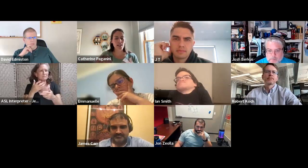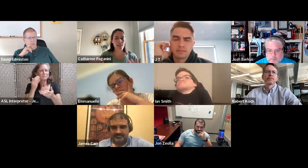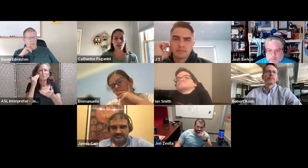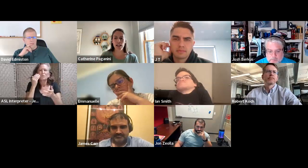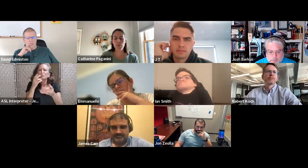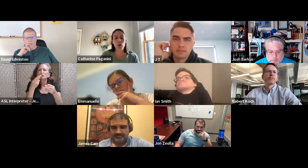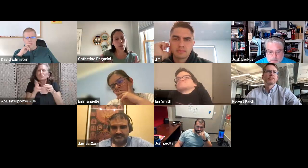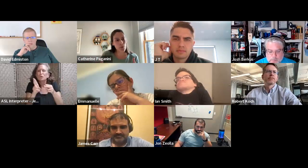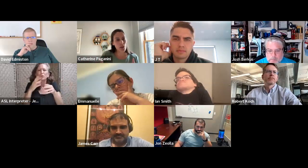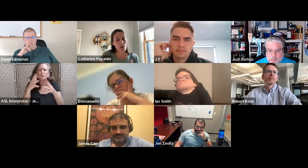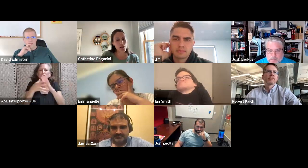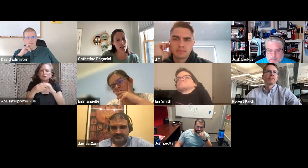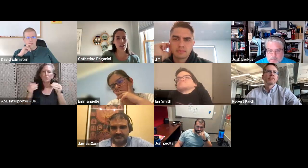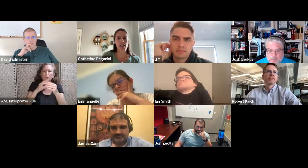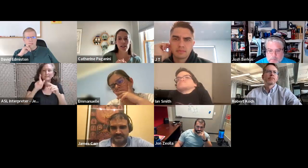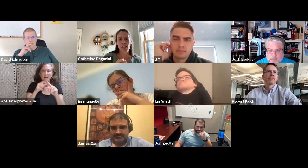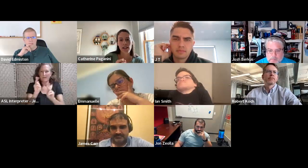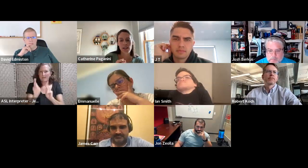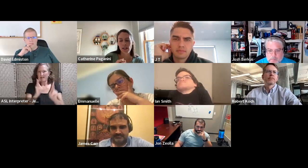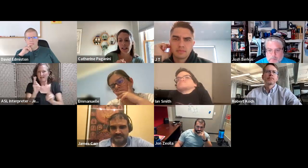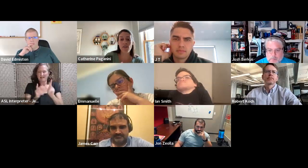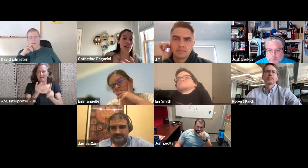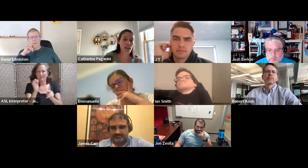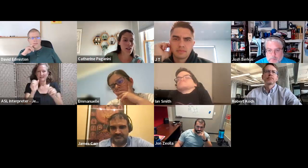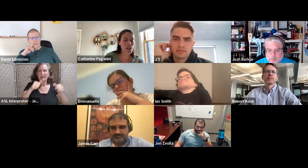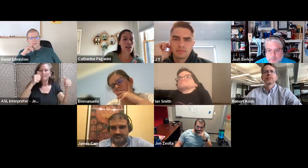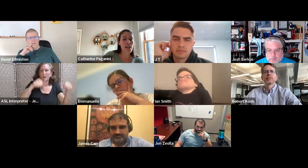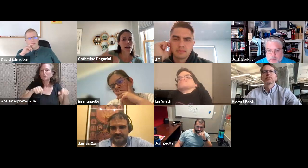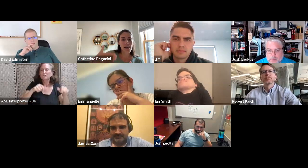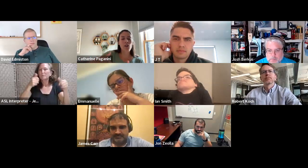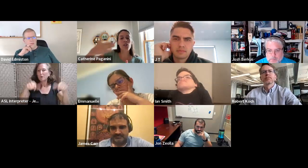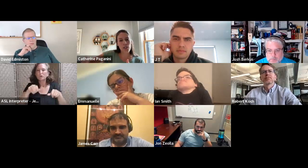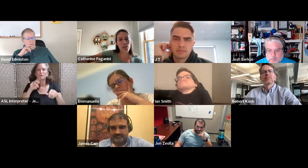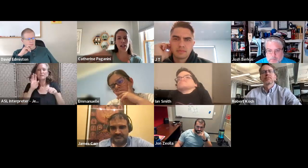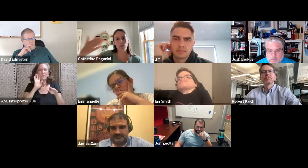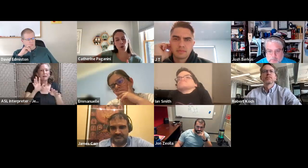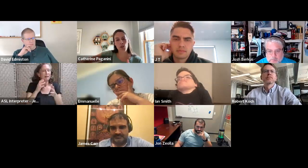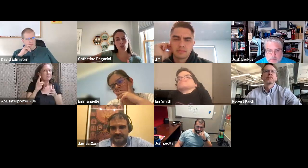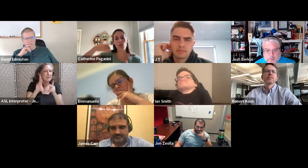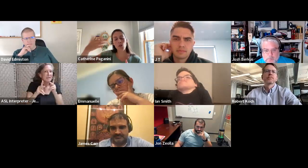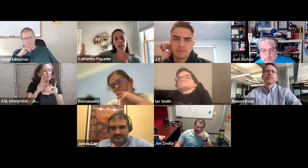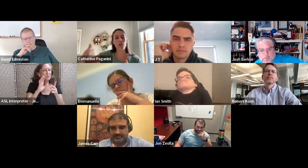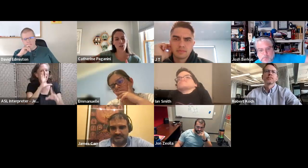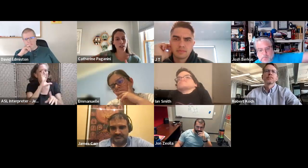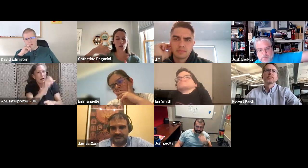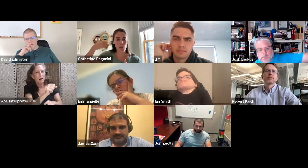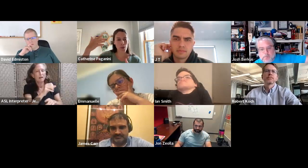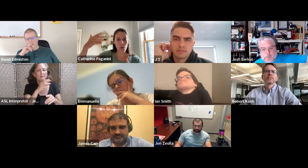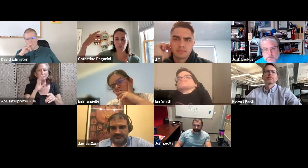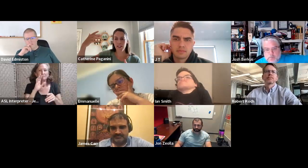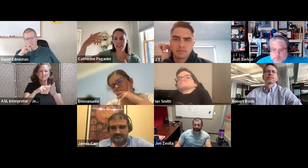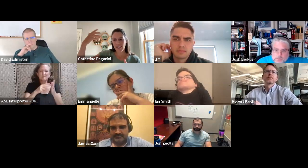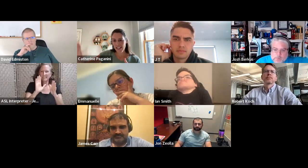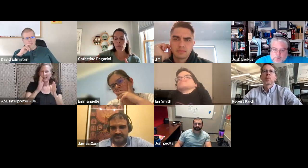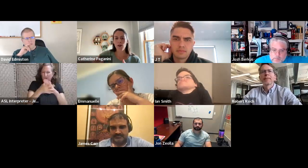little things that are like about people. And that's very engaging, and then continuously kind of push that story out, you know, that so that